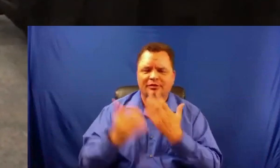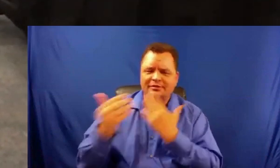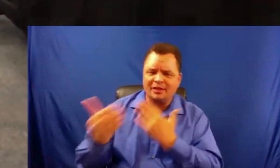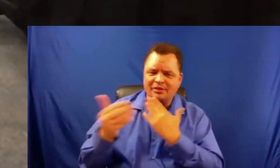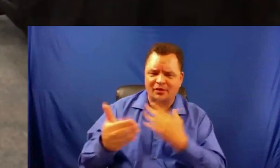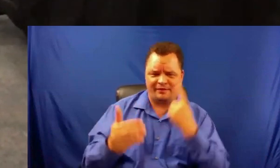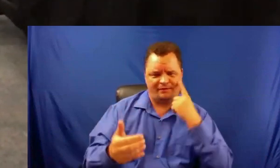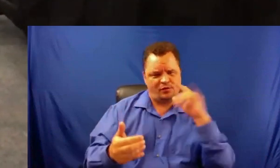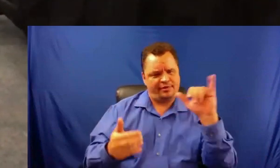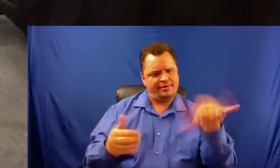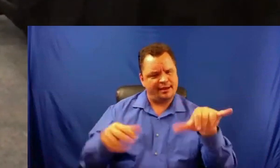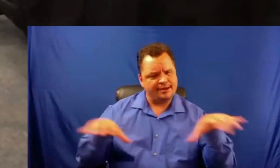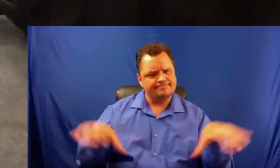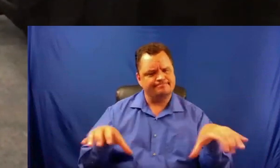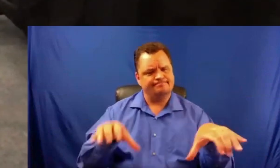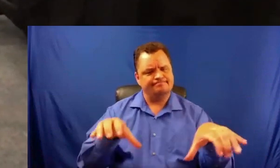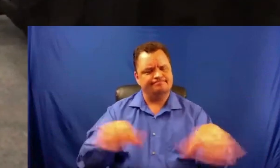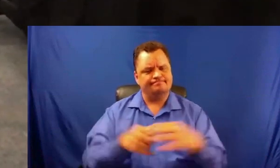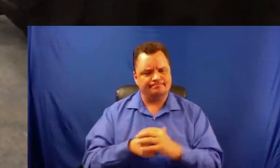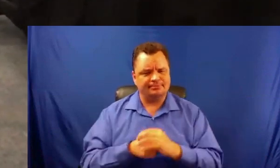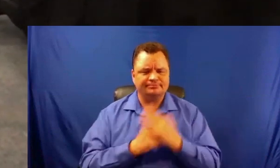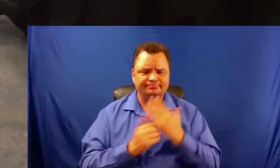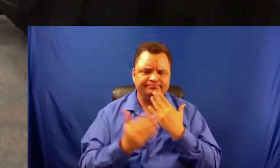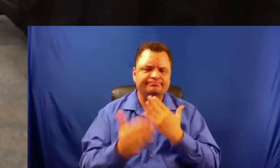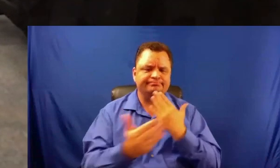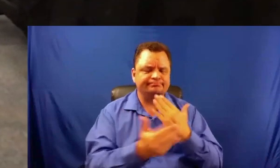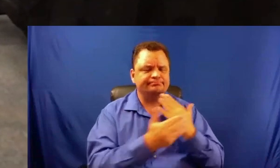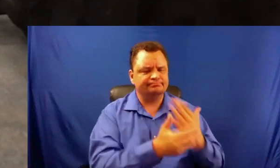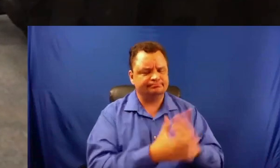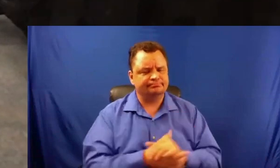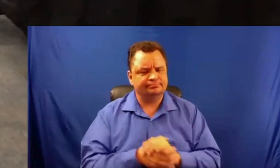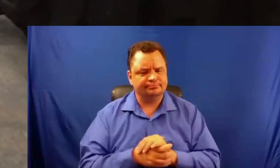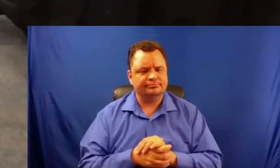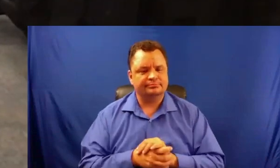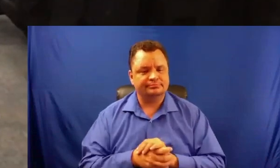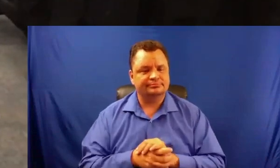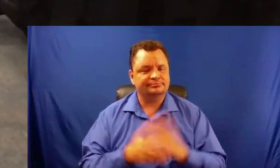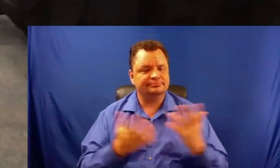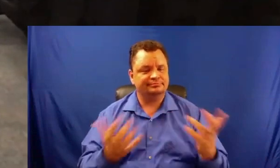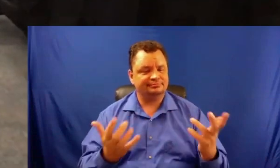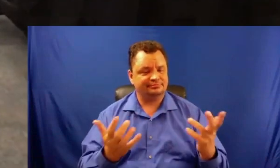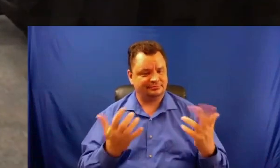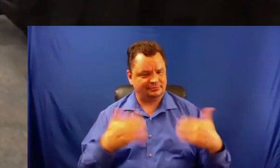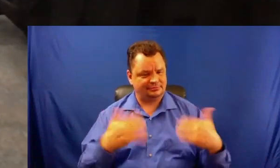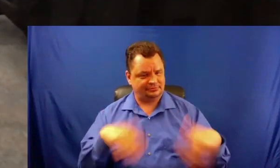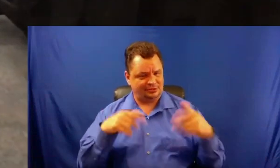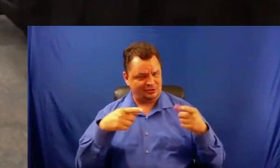to carry on with during this COVID pandemic.